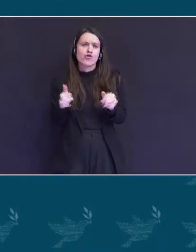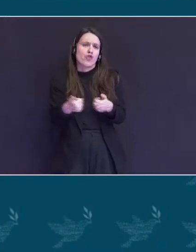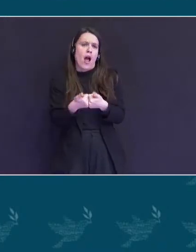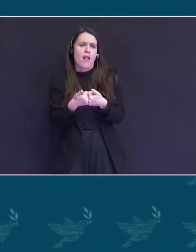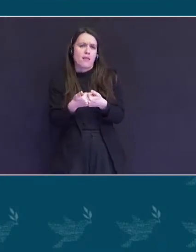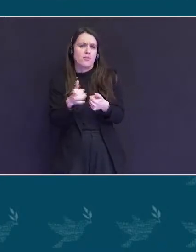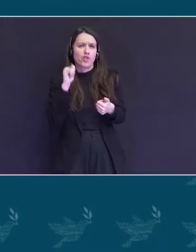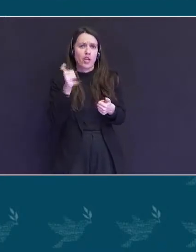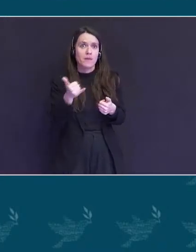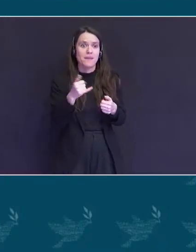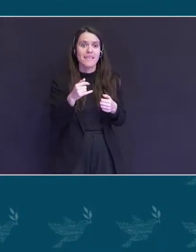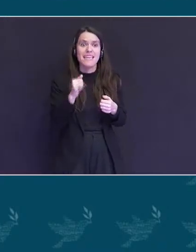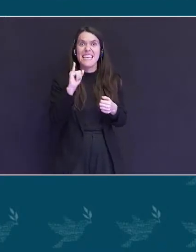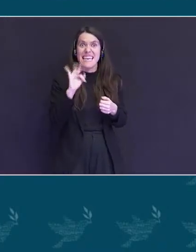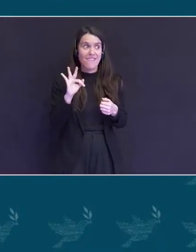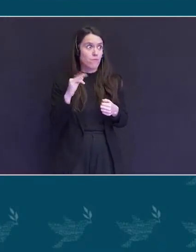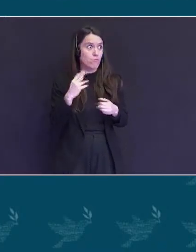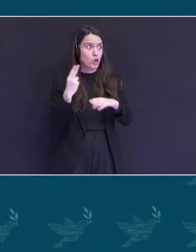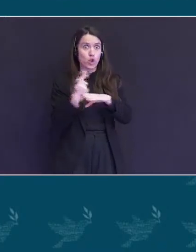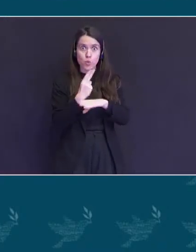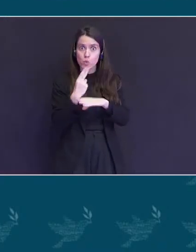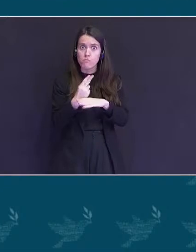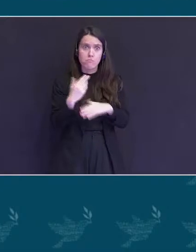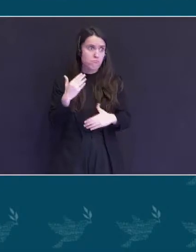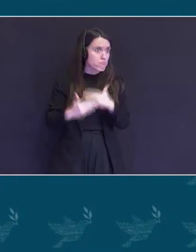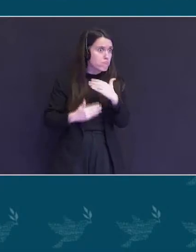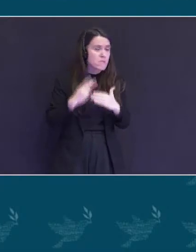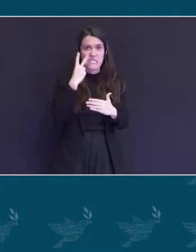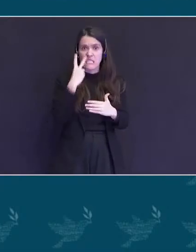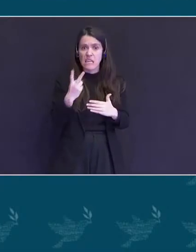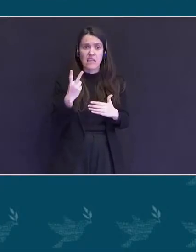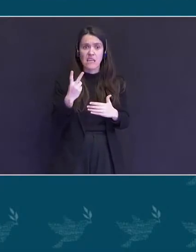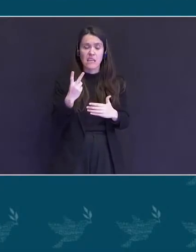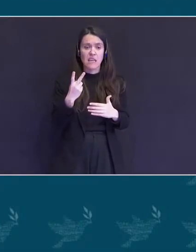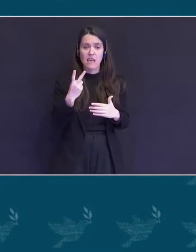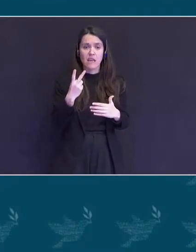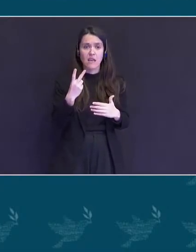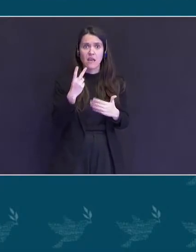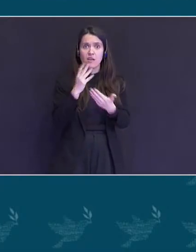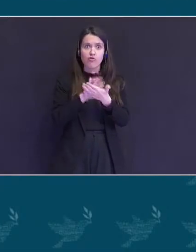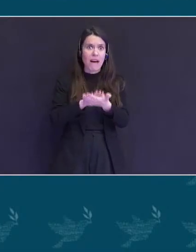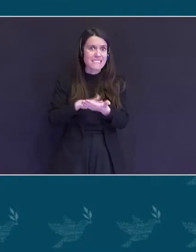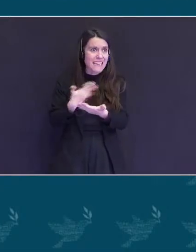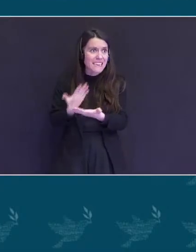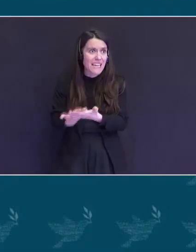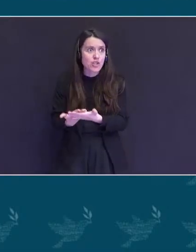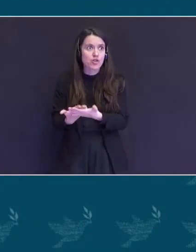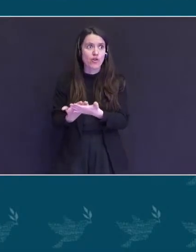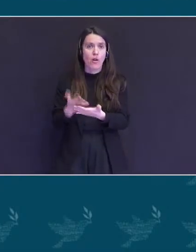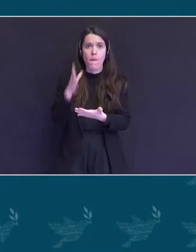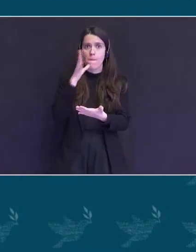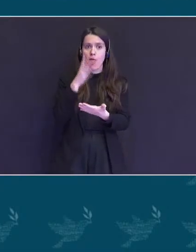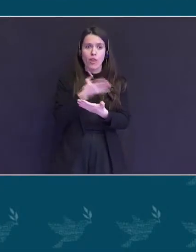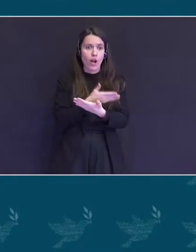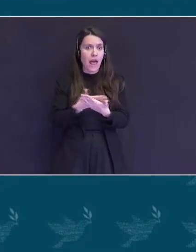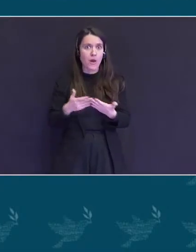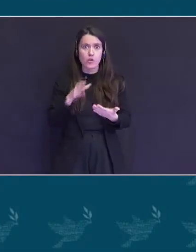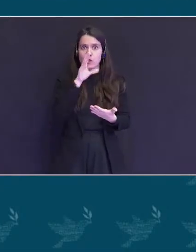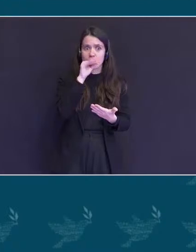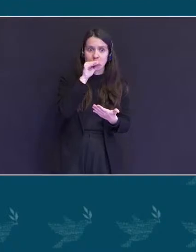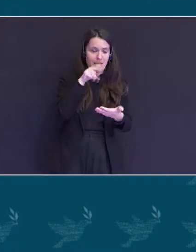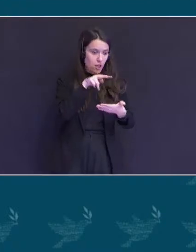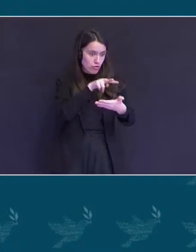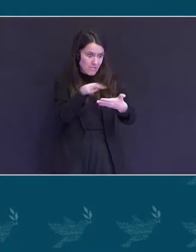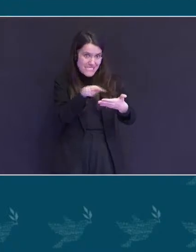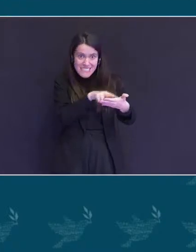if you use what we have used, translators or mother language speakers reading it and